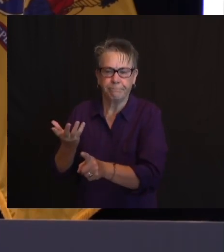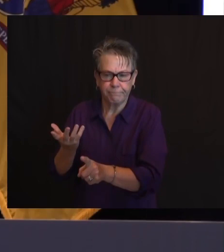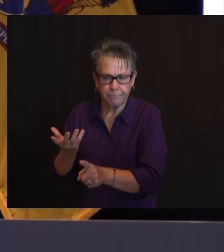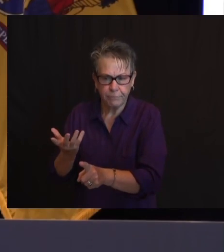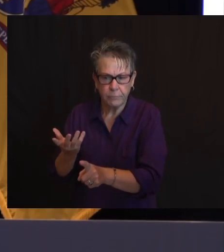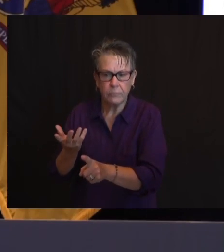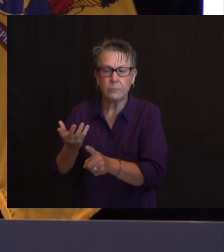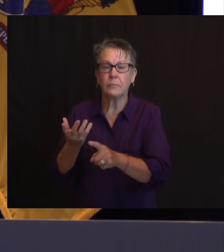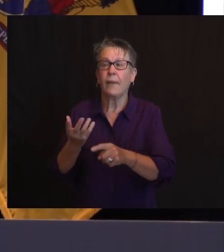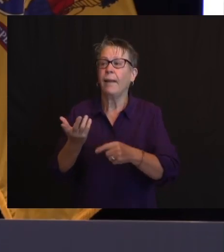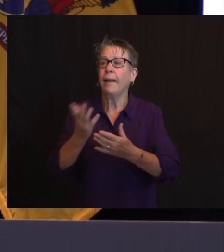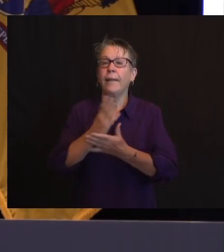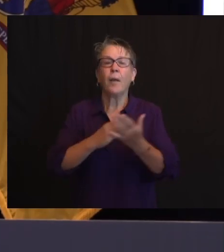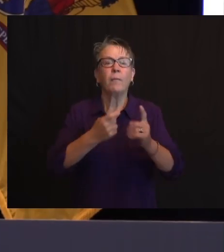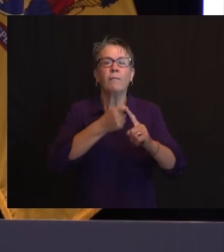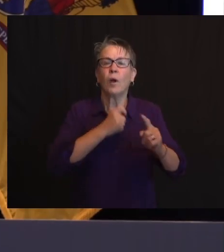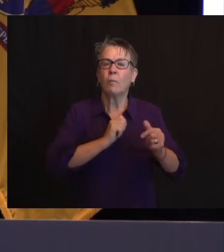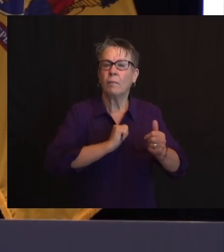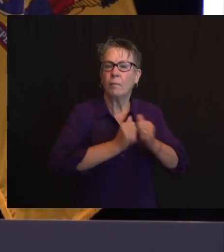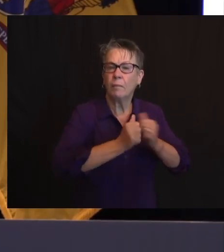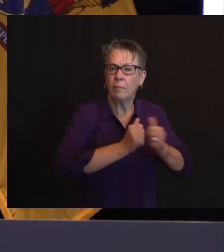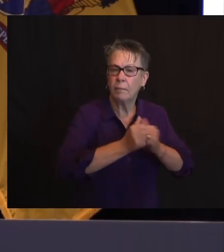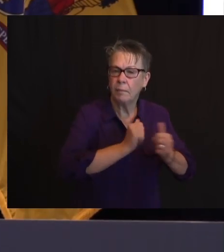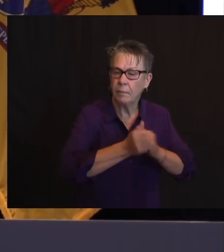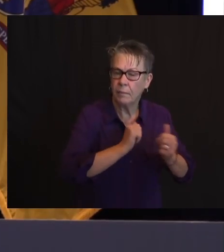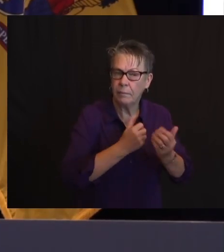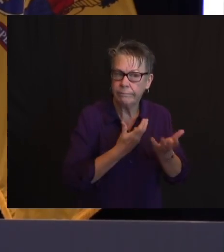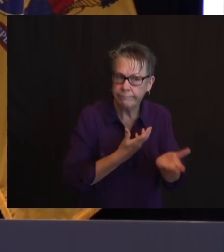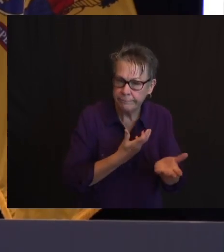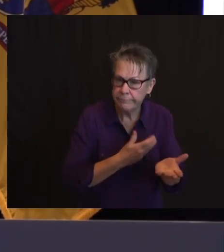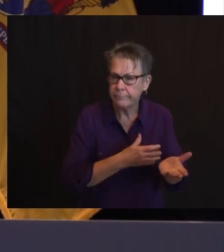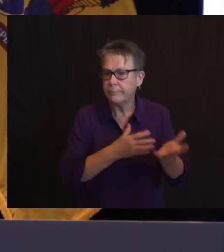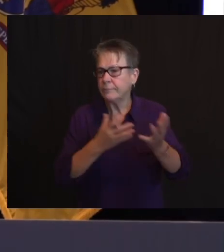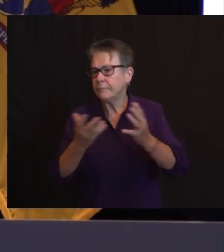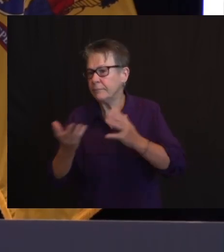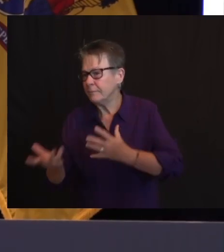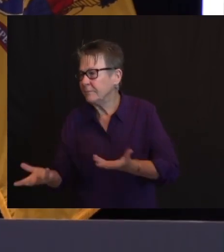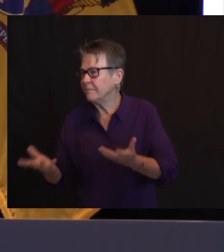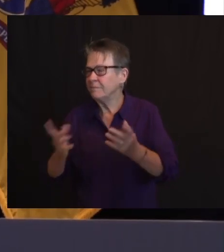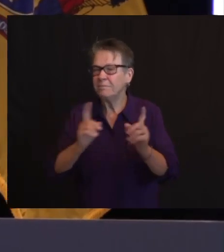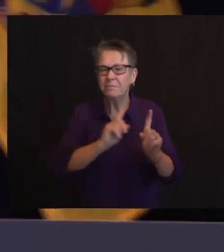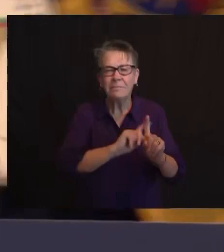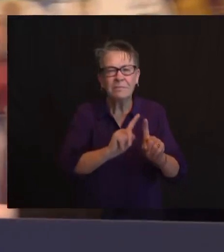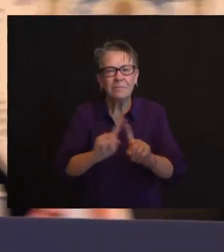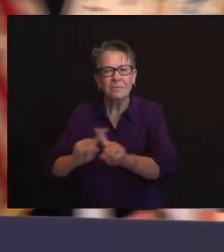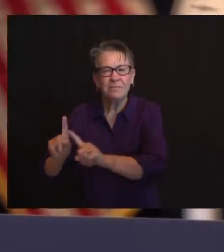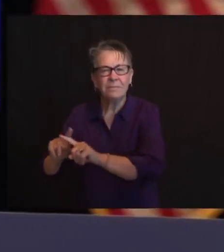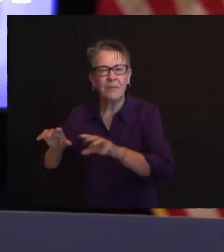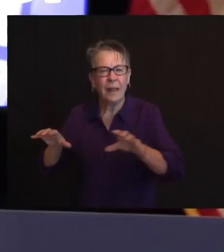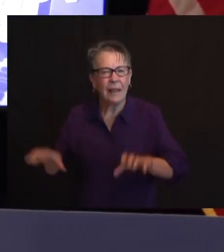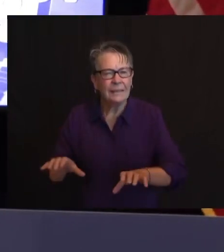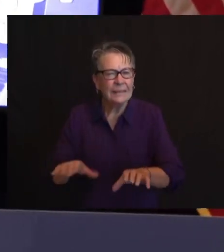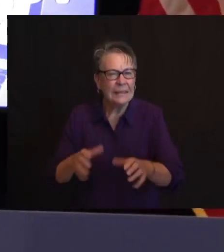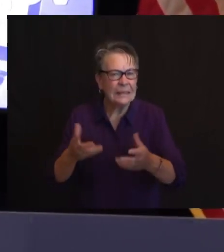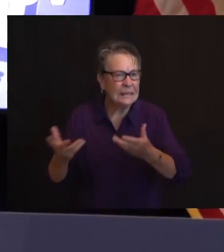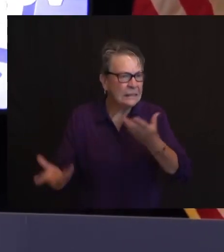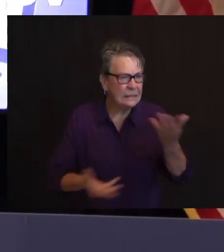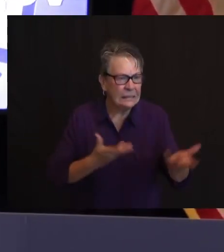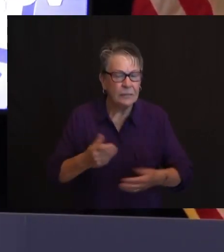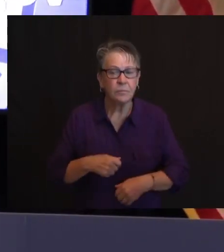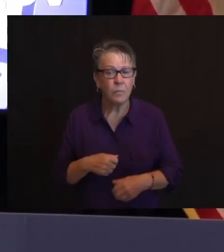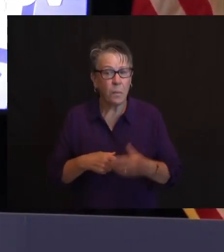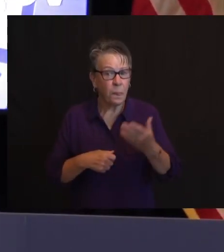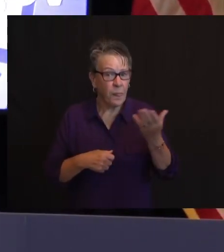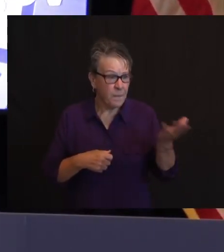in ancillary or tangential activities. But we'll let the experts weigh in here. Yeah, I just want to, talk a little bit about